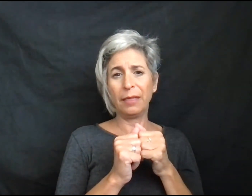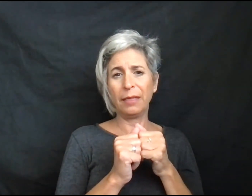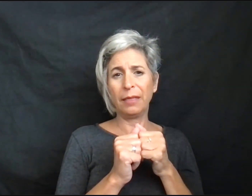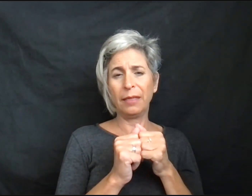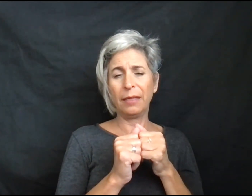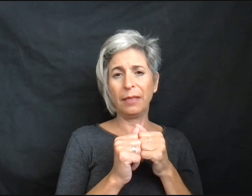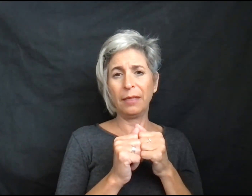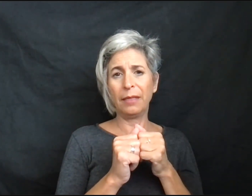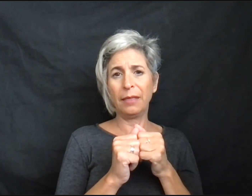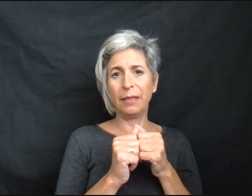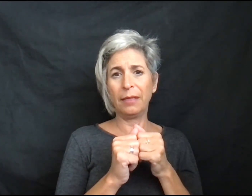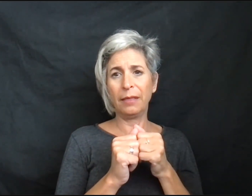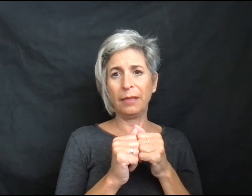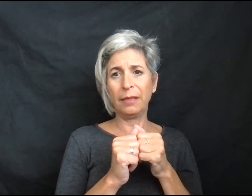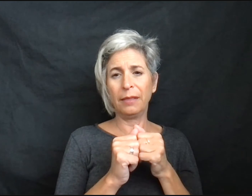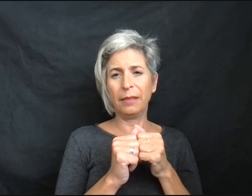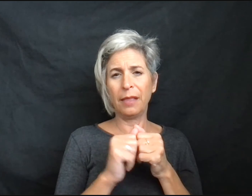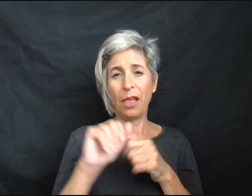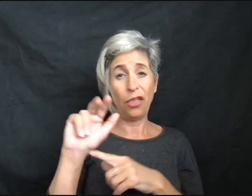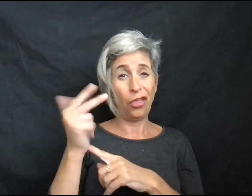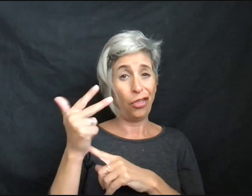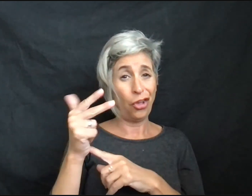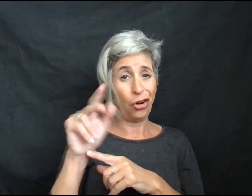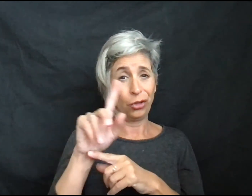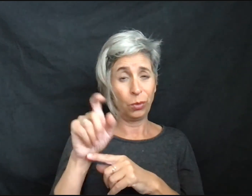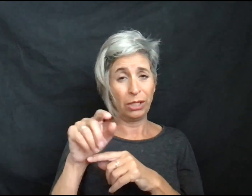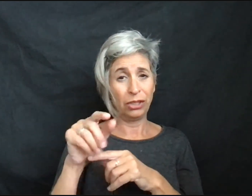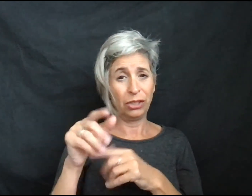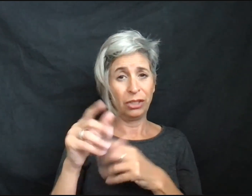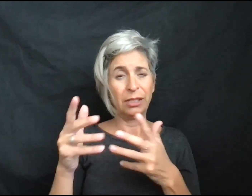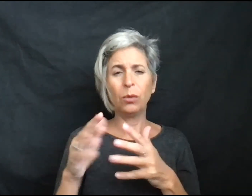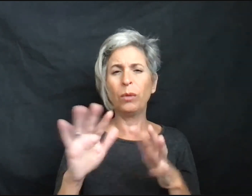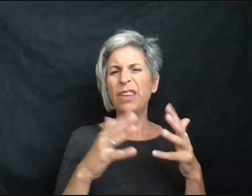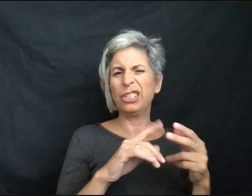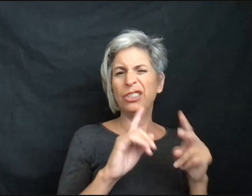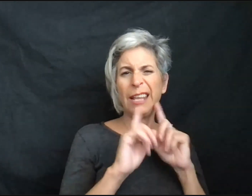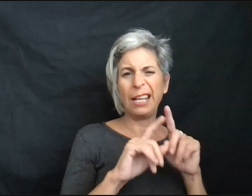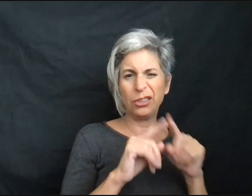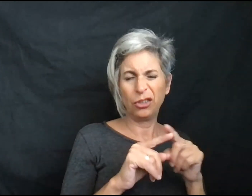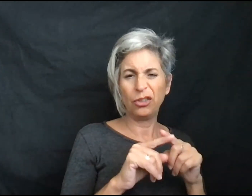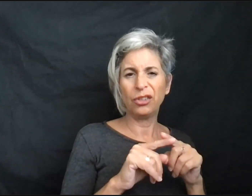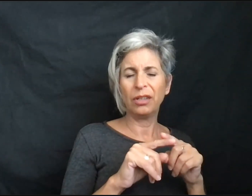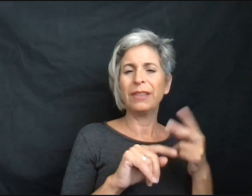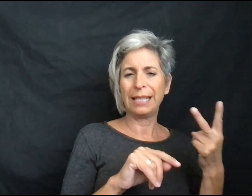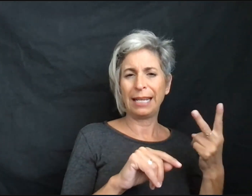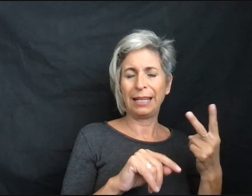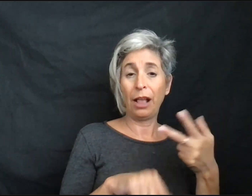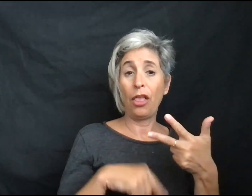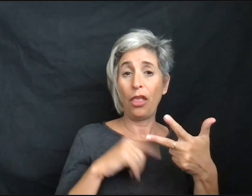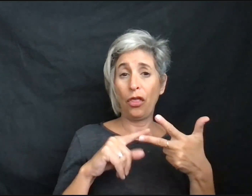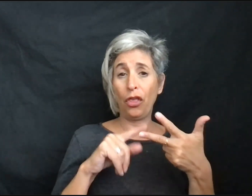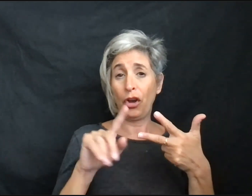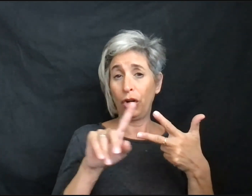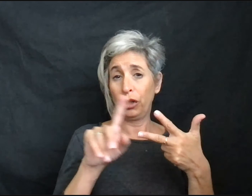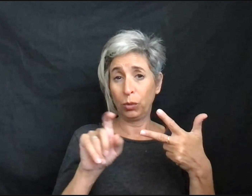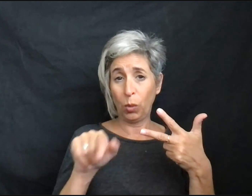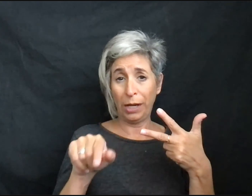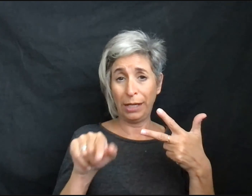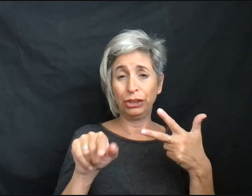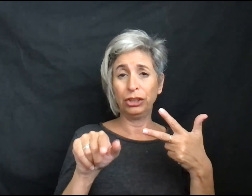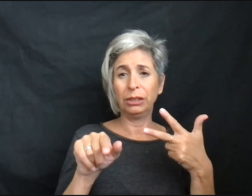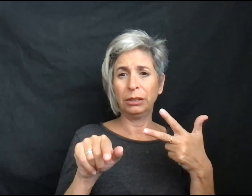one that is the third one down, because the second one was answered by you and Michelle. And then the third one down is where kind